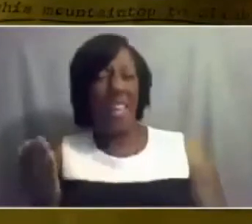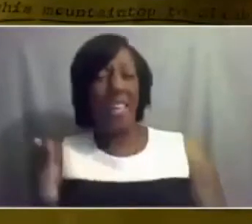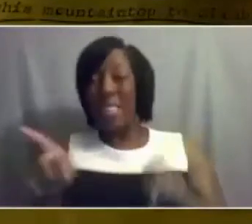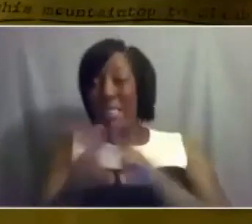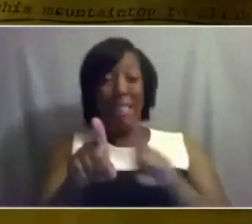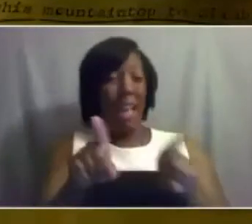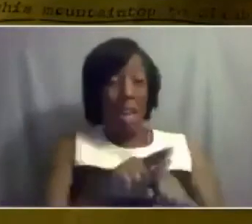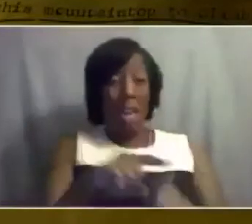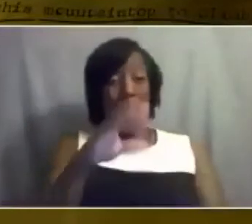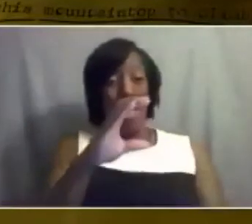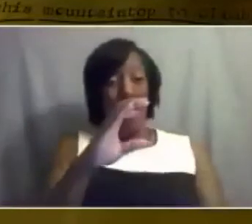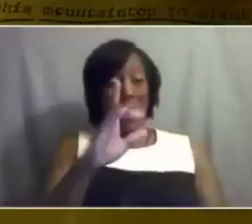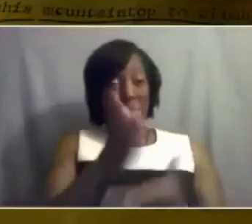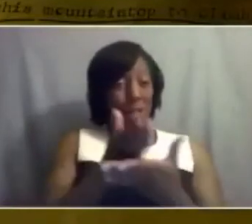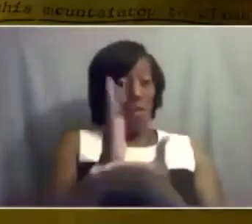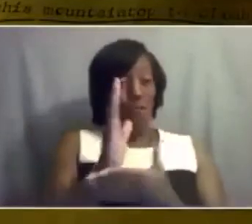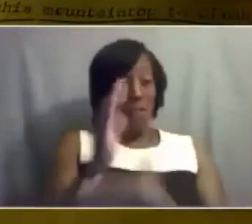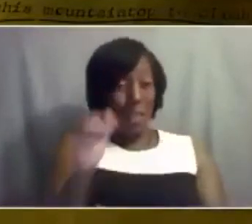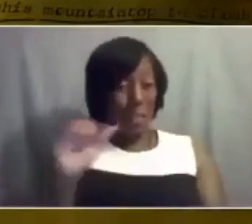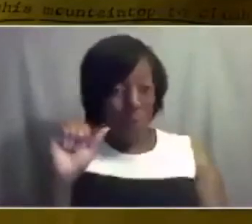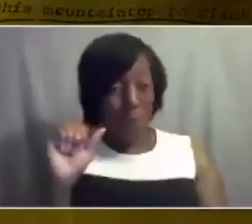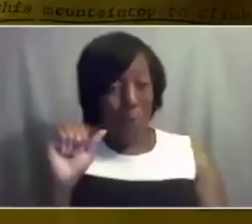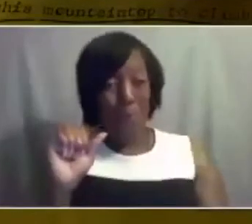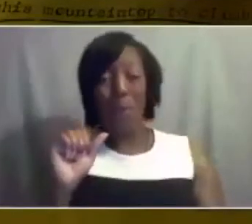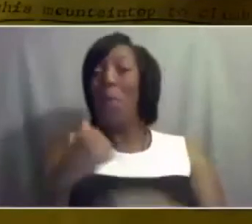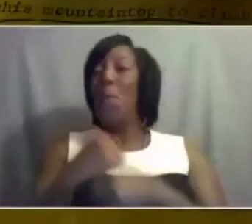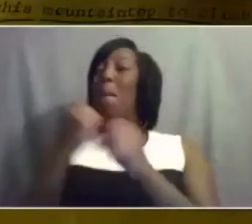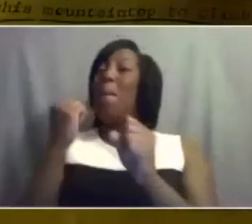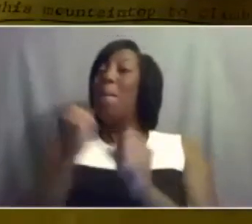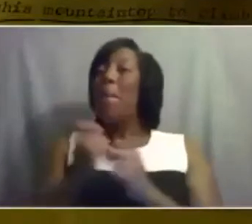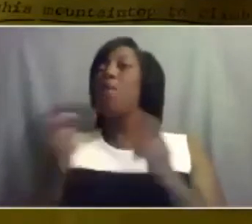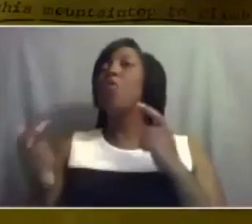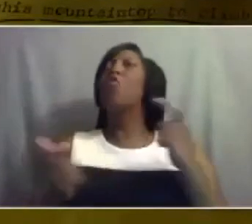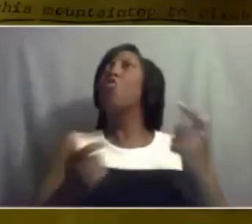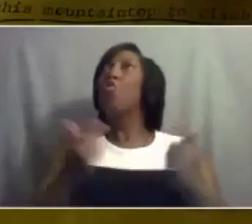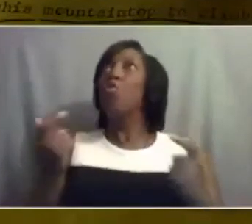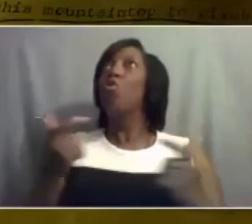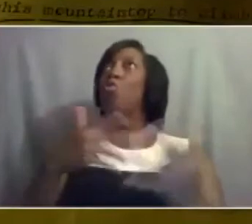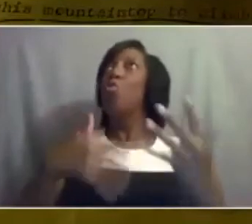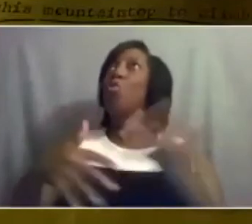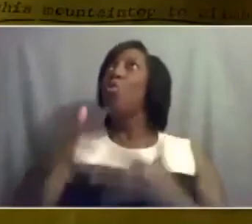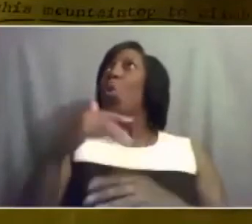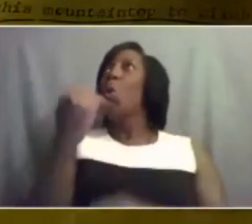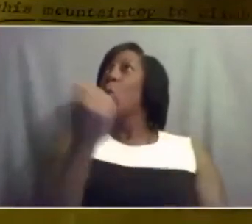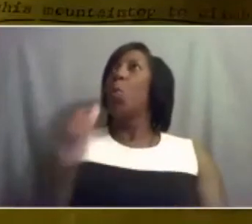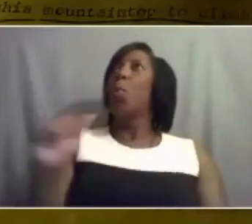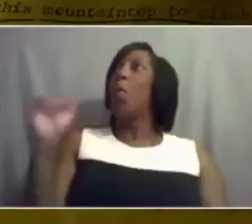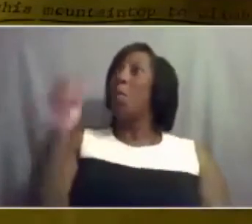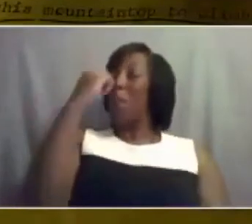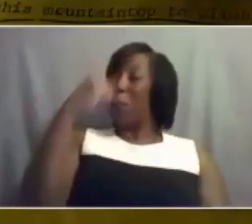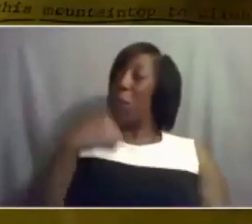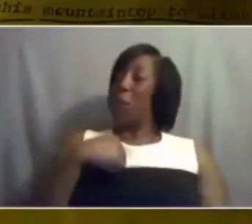70s. What makes the camp this huge social movement that is to me